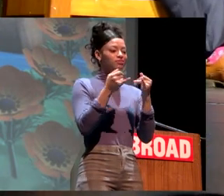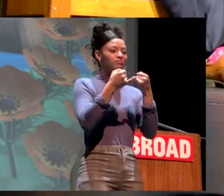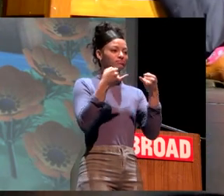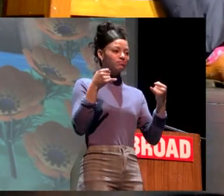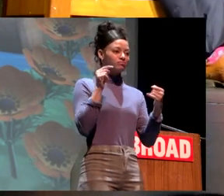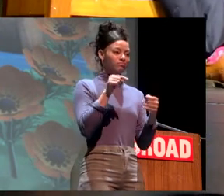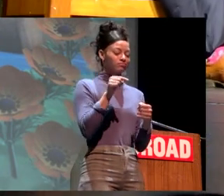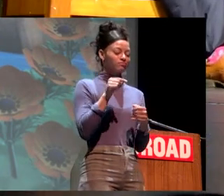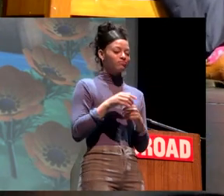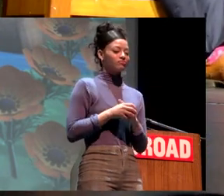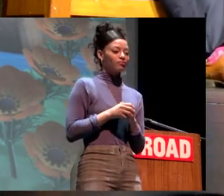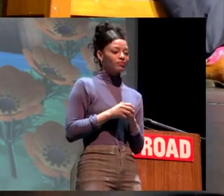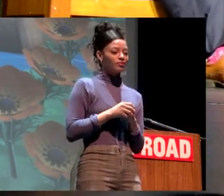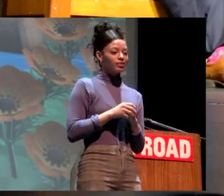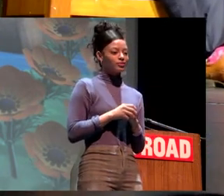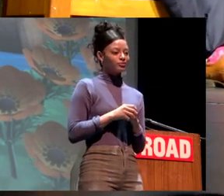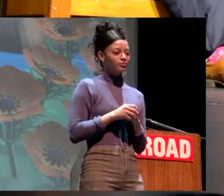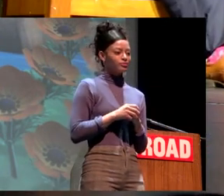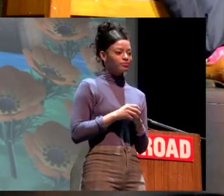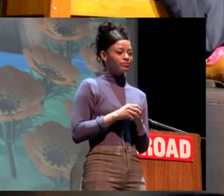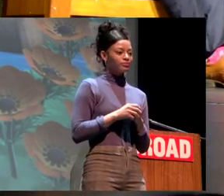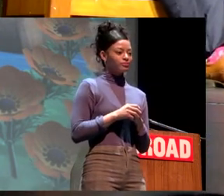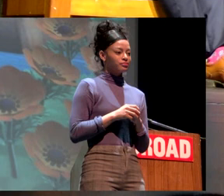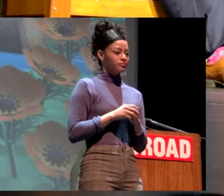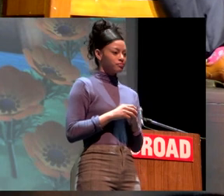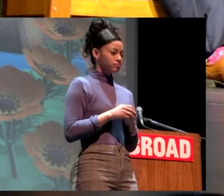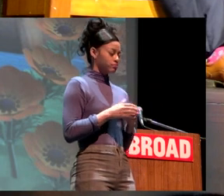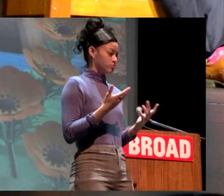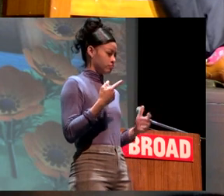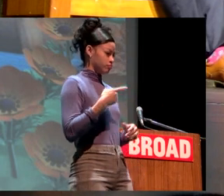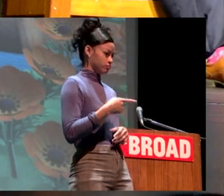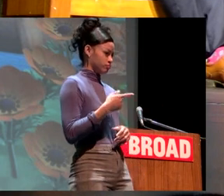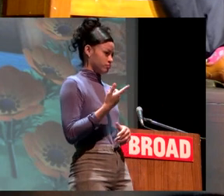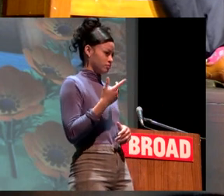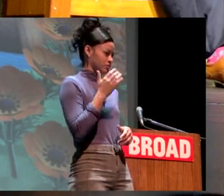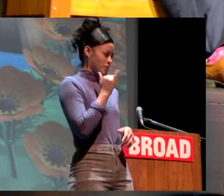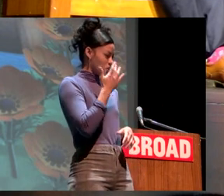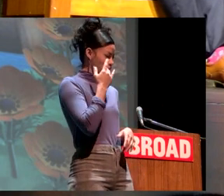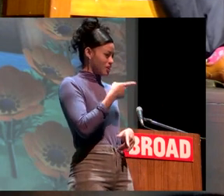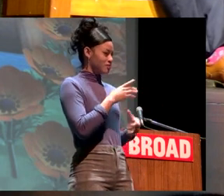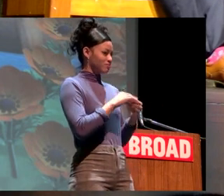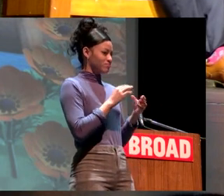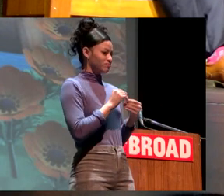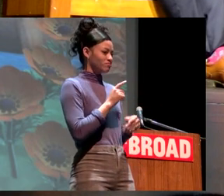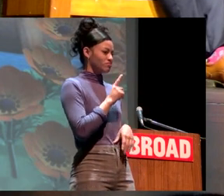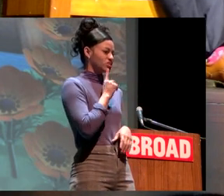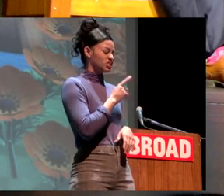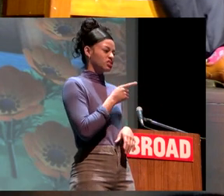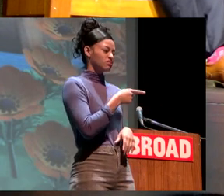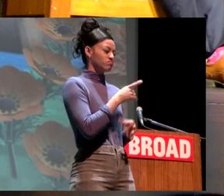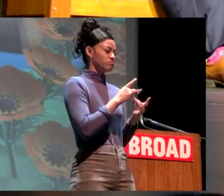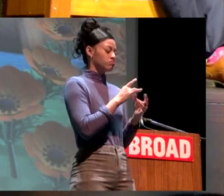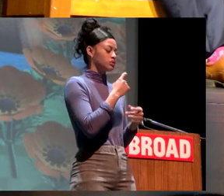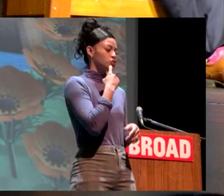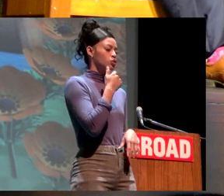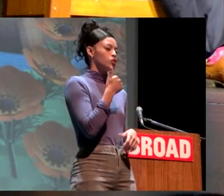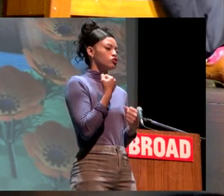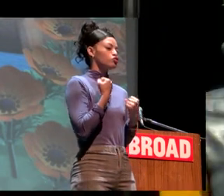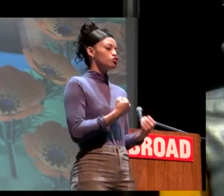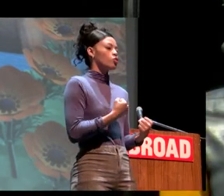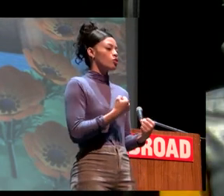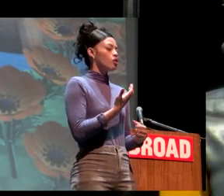the reason why I brought up that story is that it's a powerful testimony to what this space is all